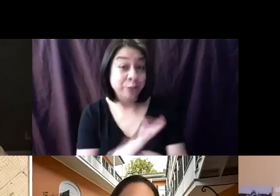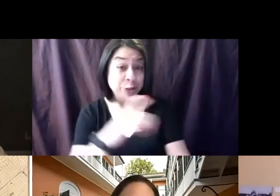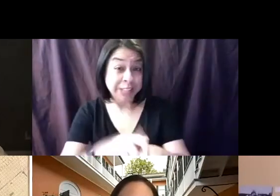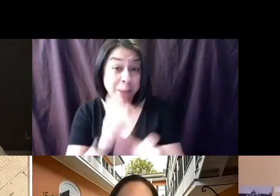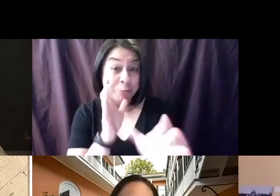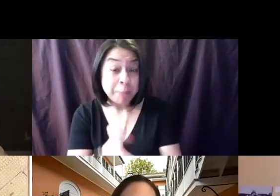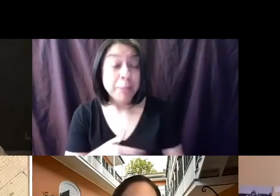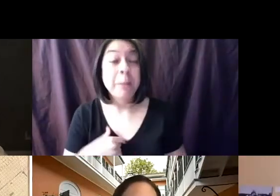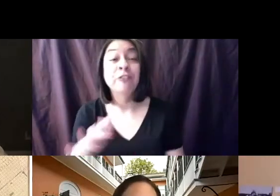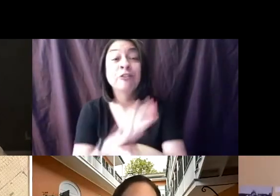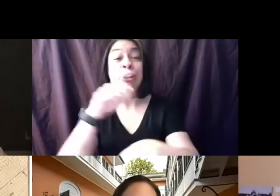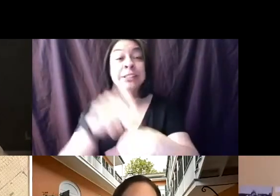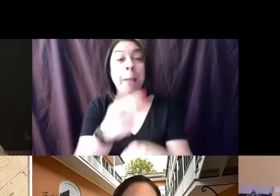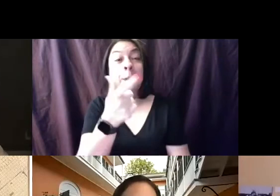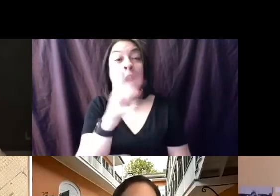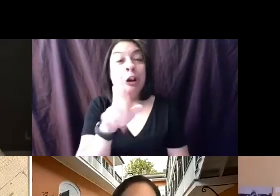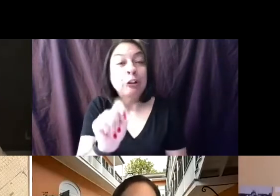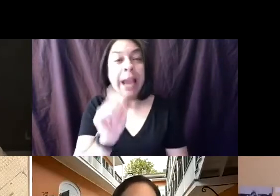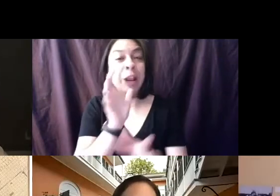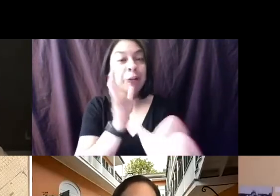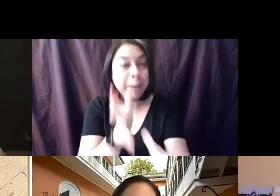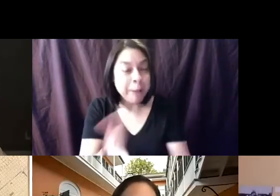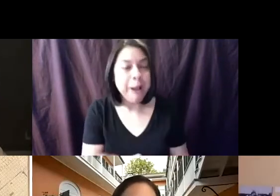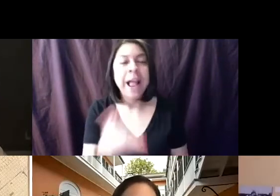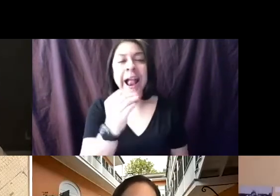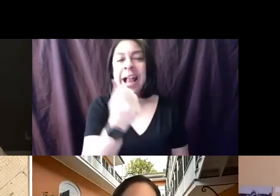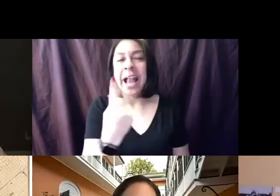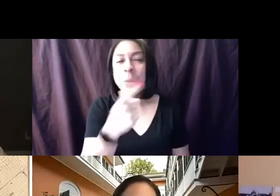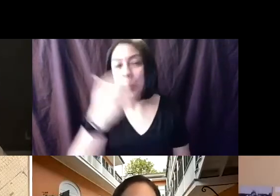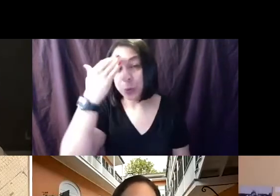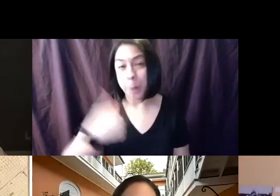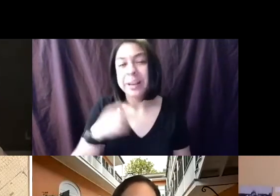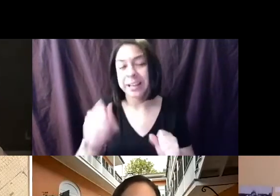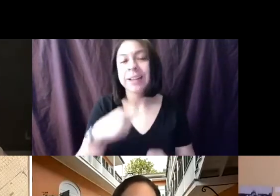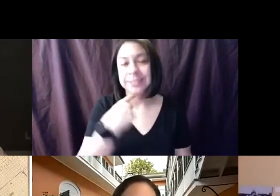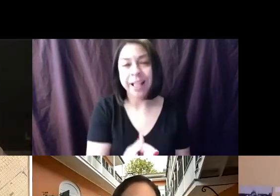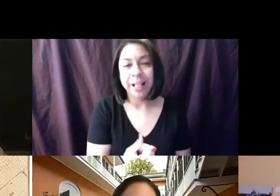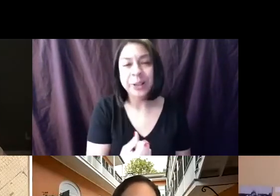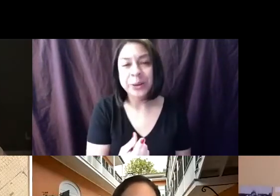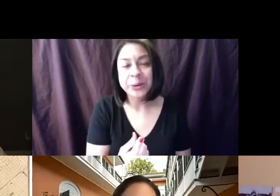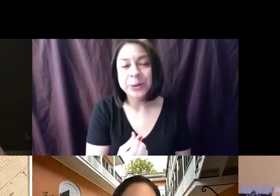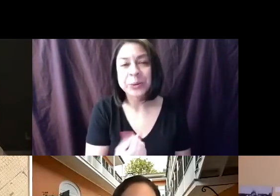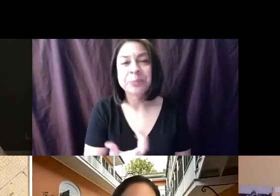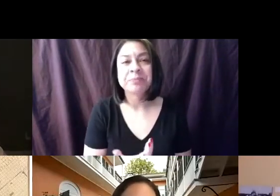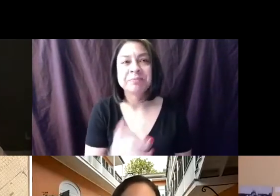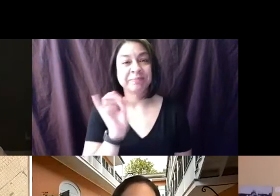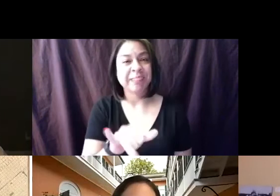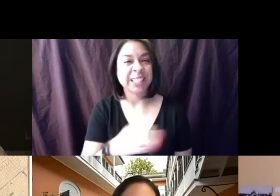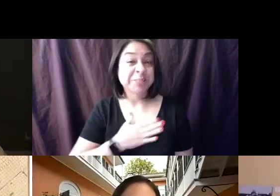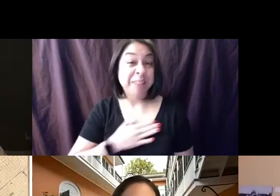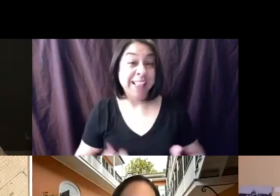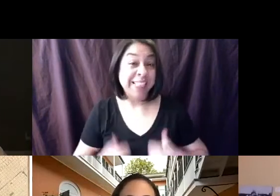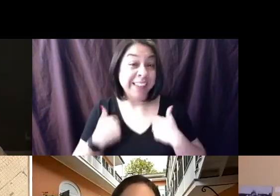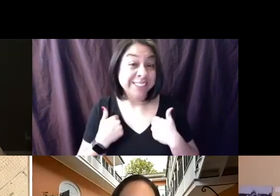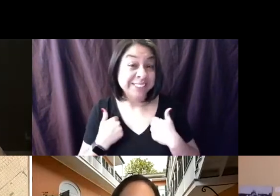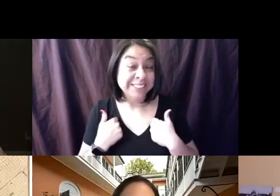full-time great-grandmother. And anybody that know me could tell you that's my life. You